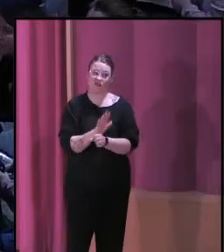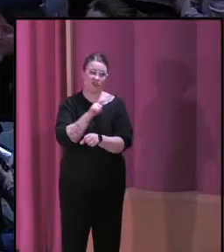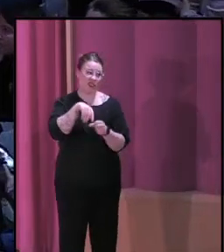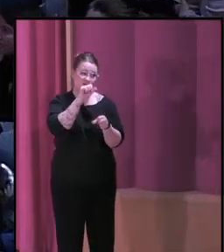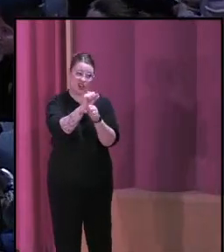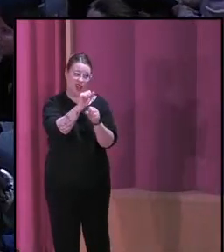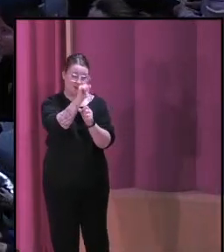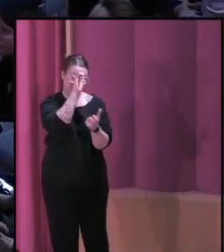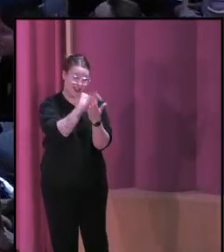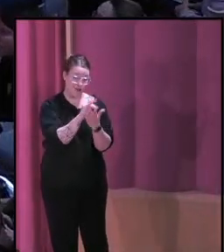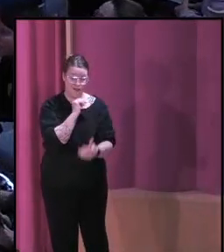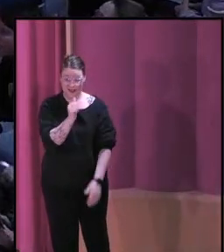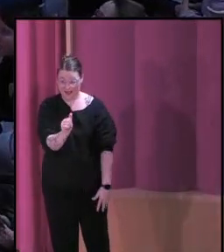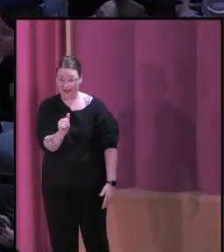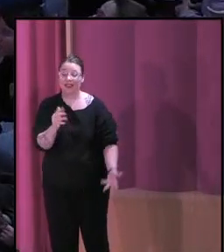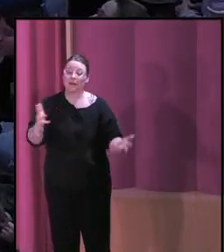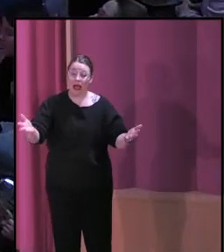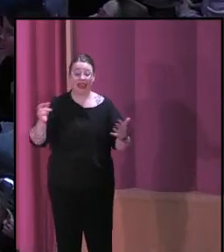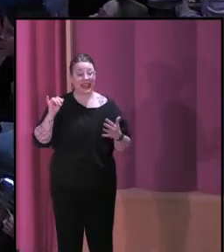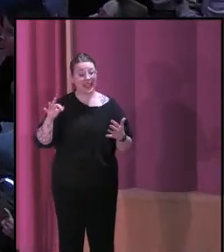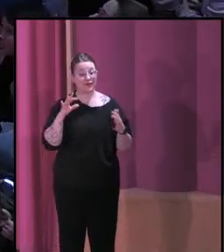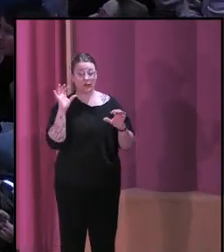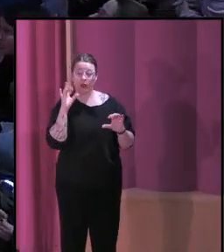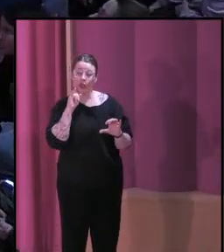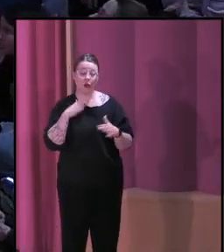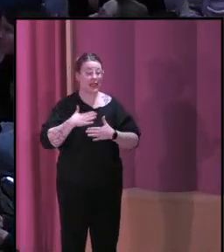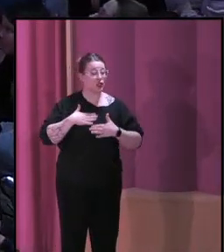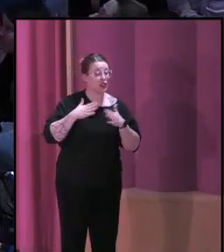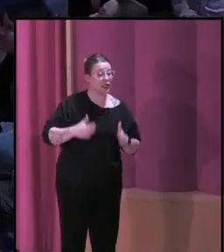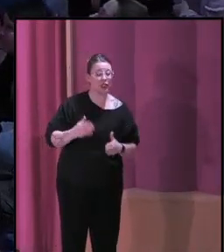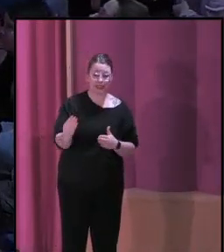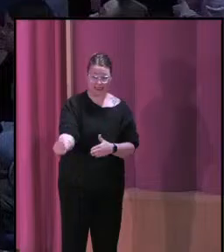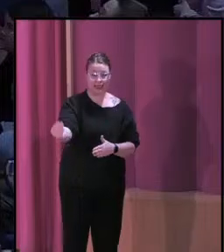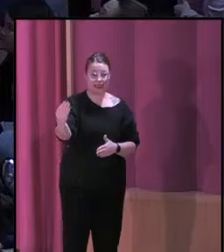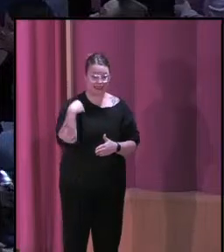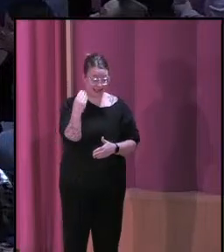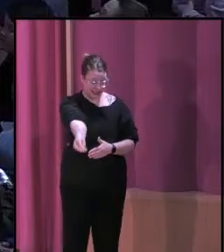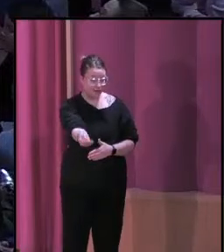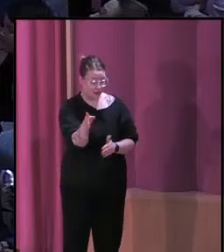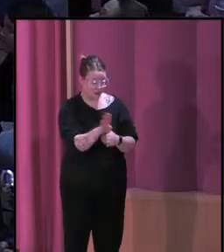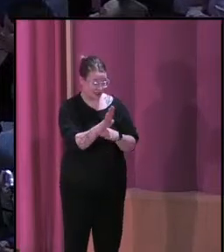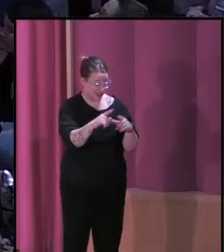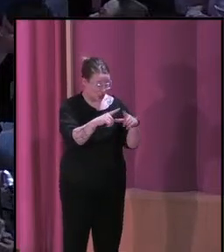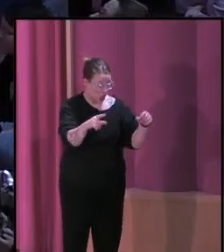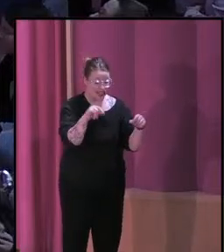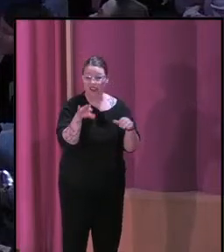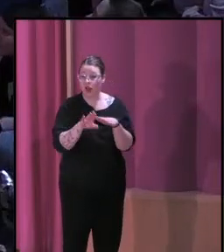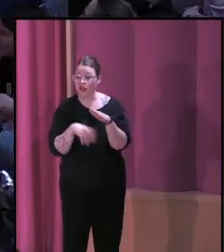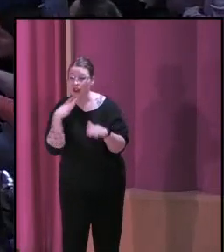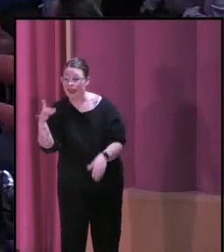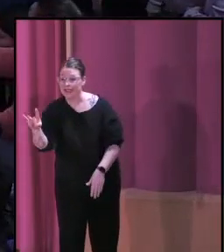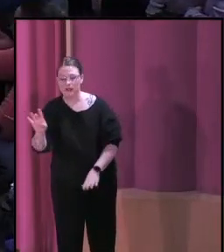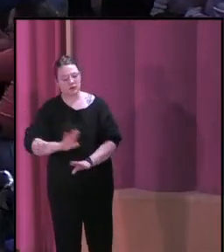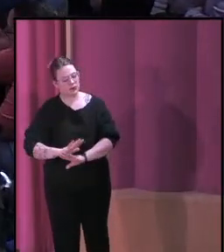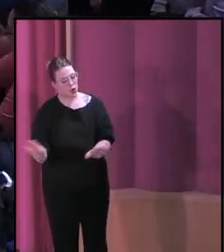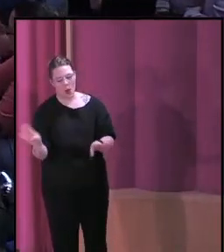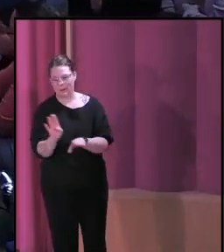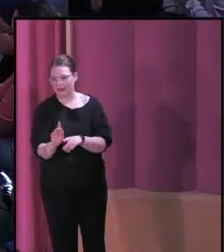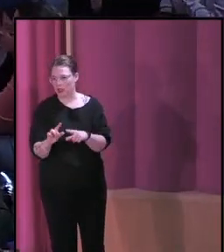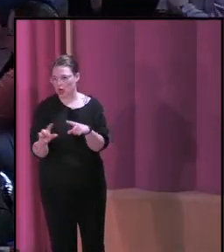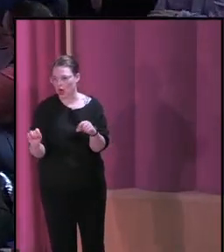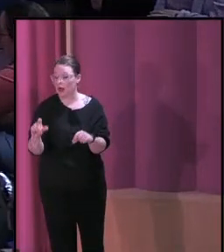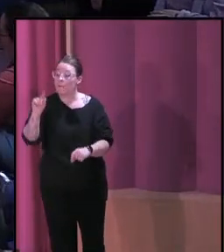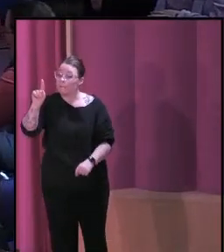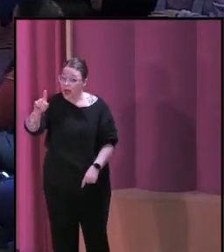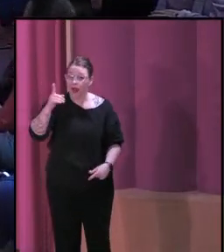hires entertainers, I'd love to give you a business card. If you are under 18, you do not get a business card. But for you or anyone who's